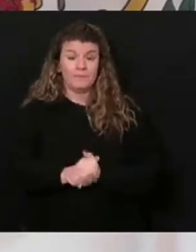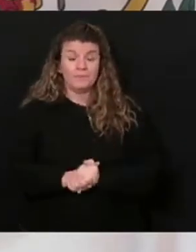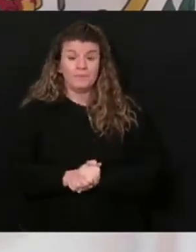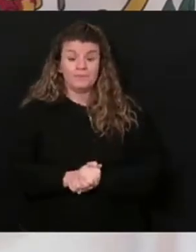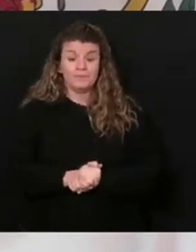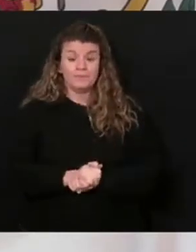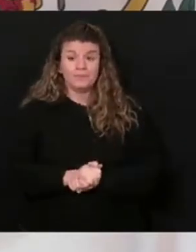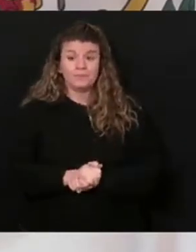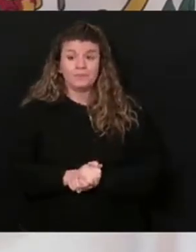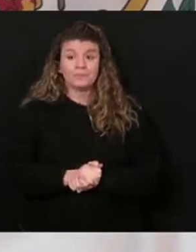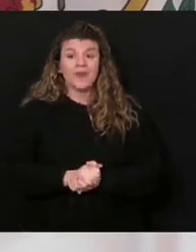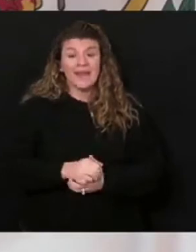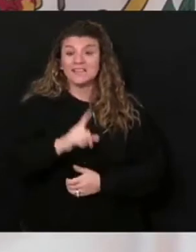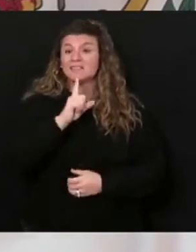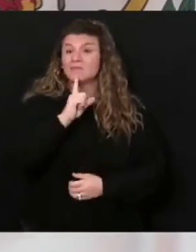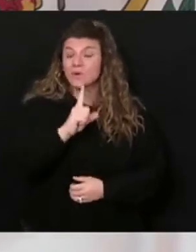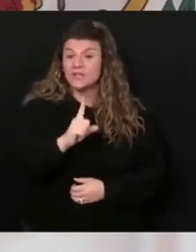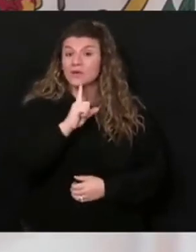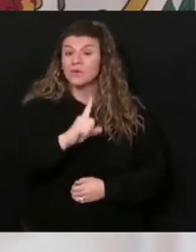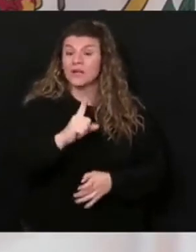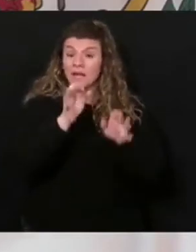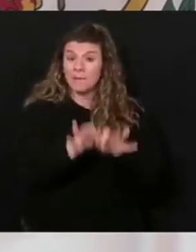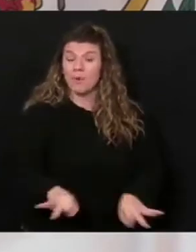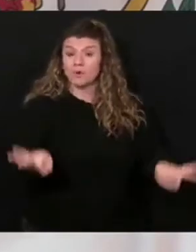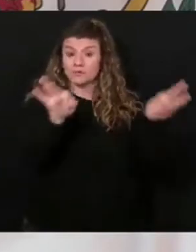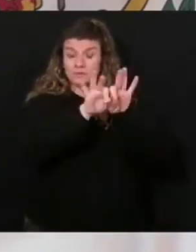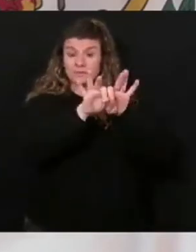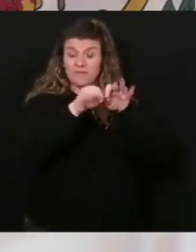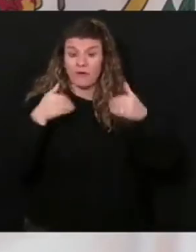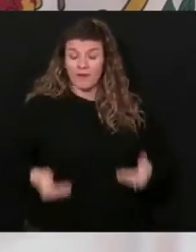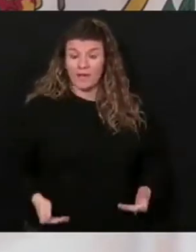It's tremendously important to me,